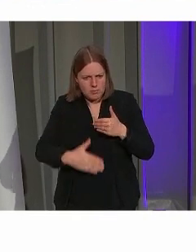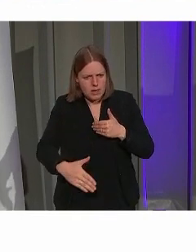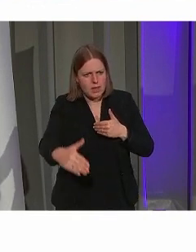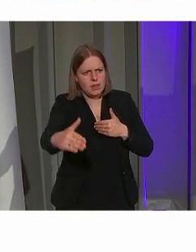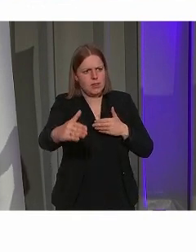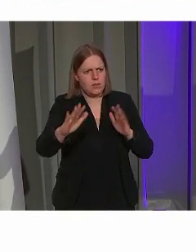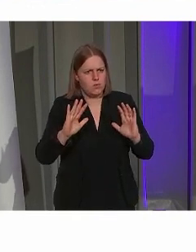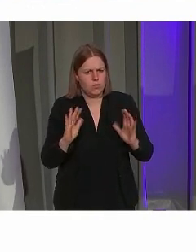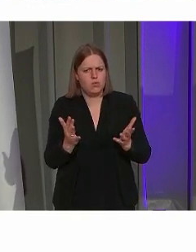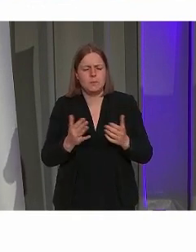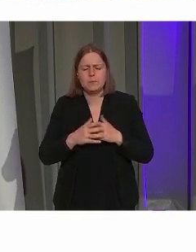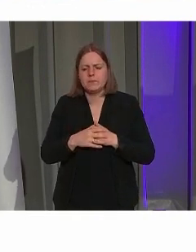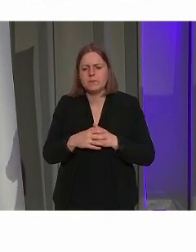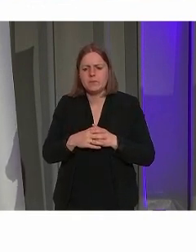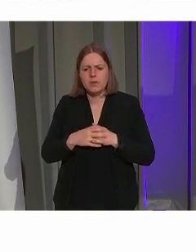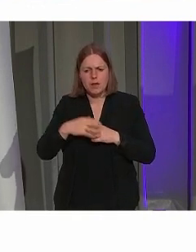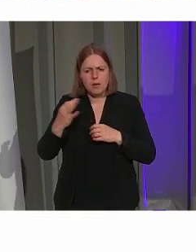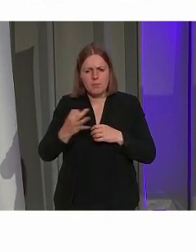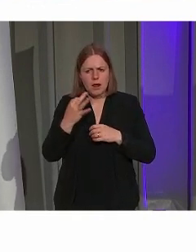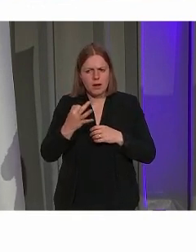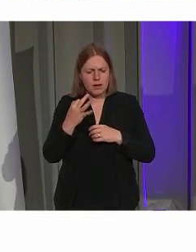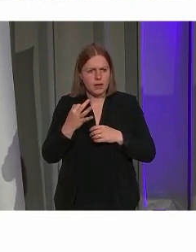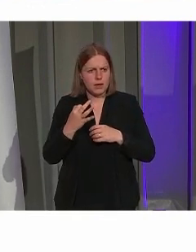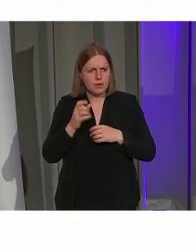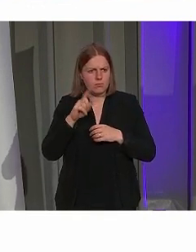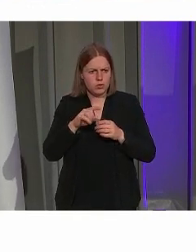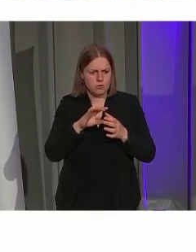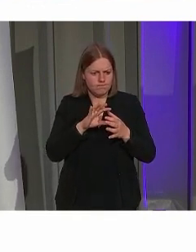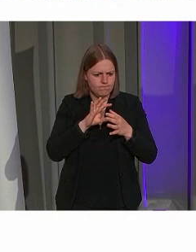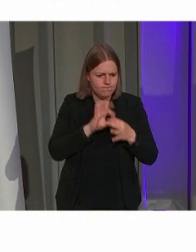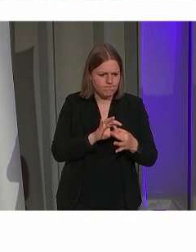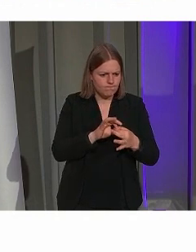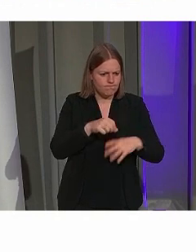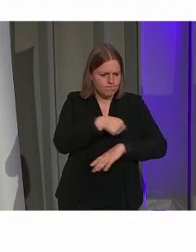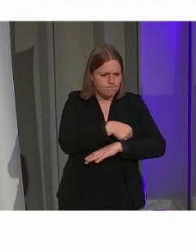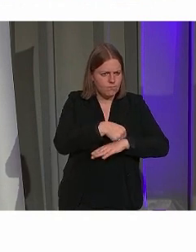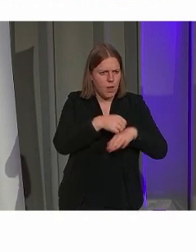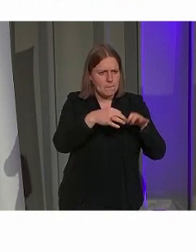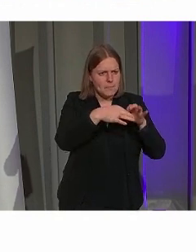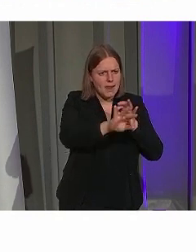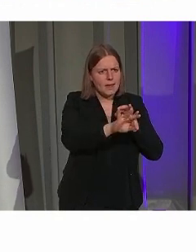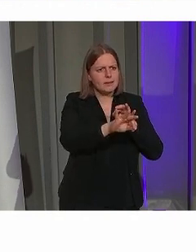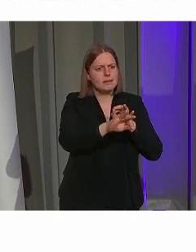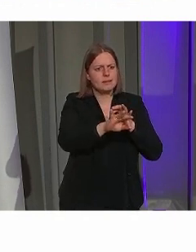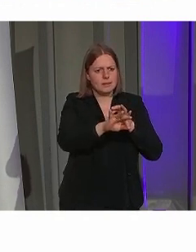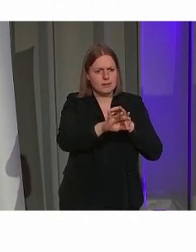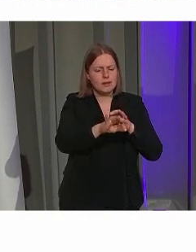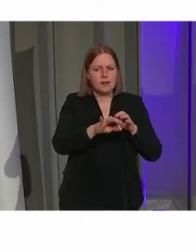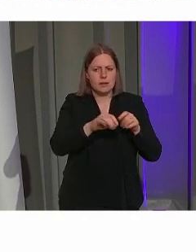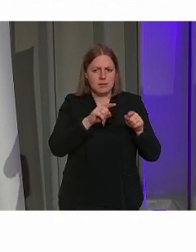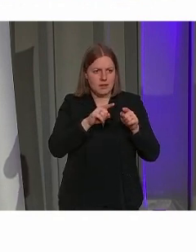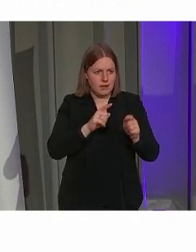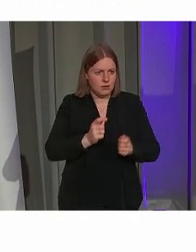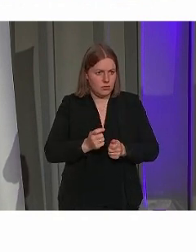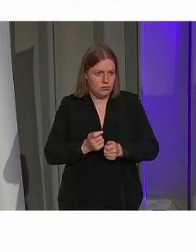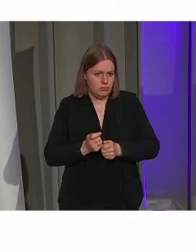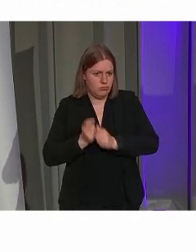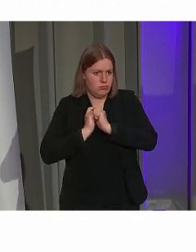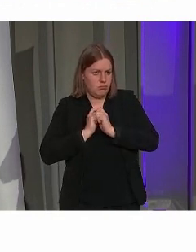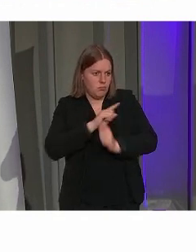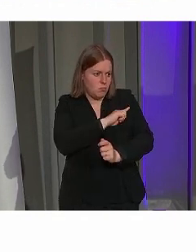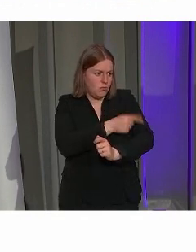very important for that long-term vision. It's important that they are anchored into policy